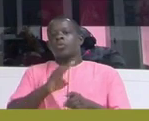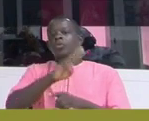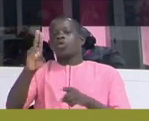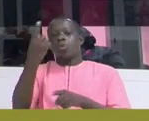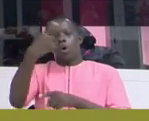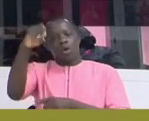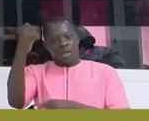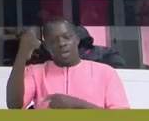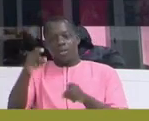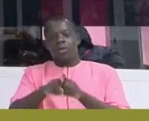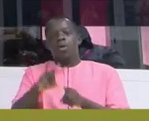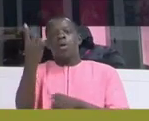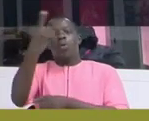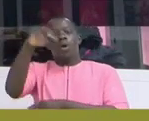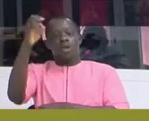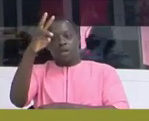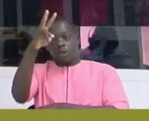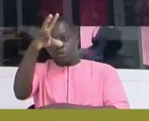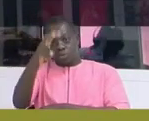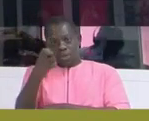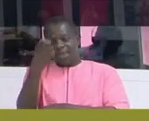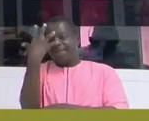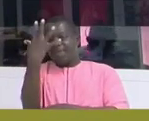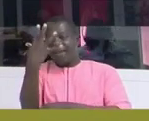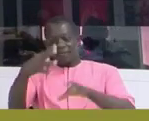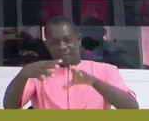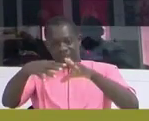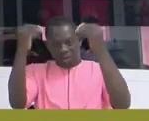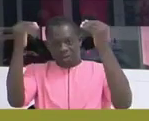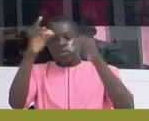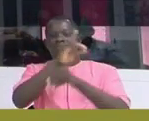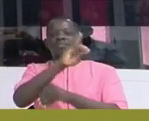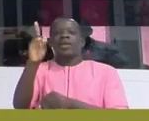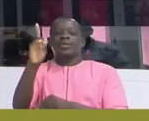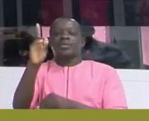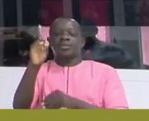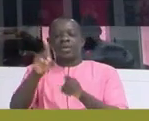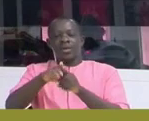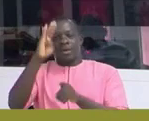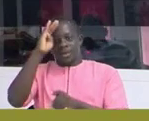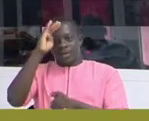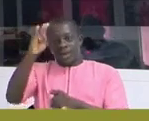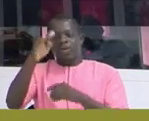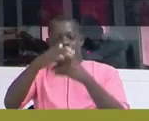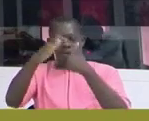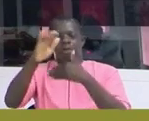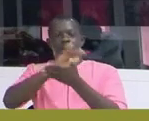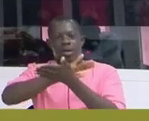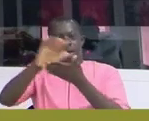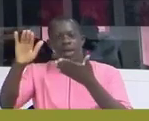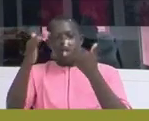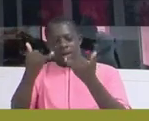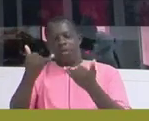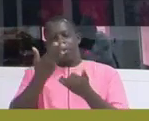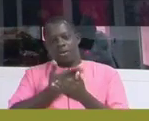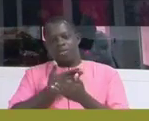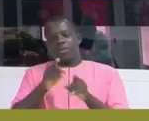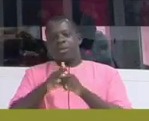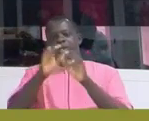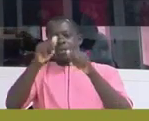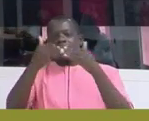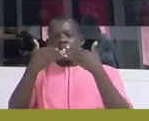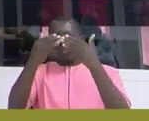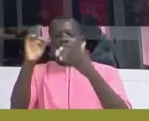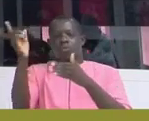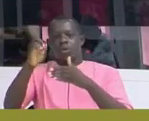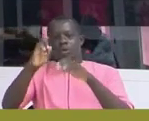$135,000? Thousands 125,000. Thank you very much. That's clear.